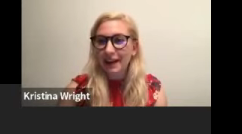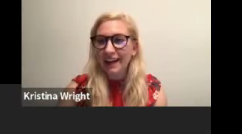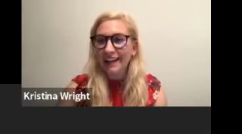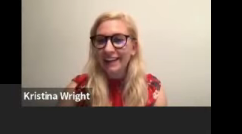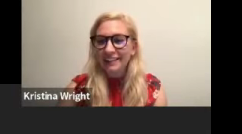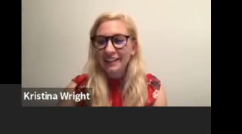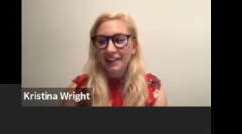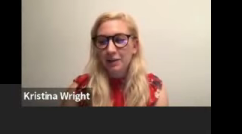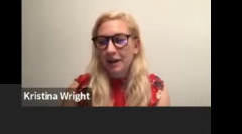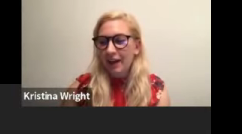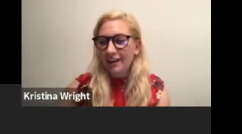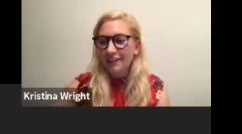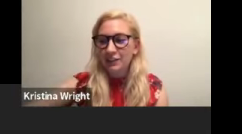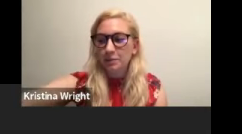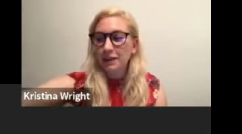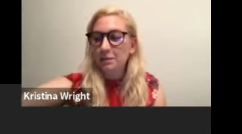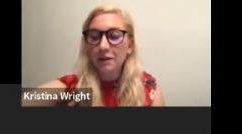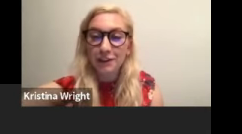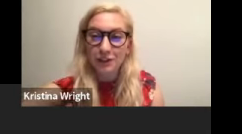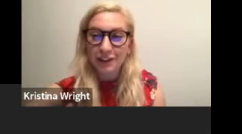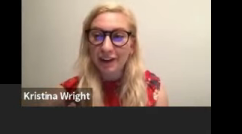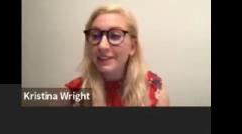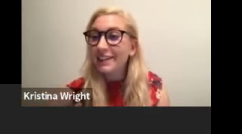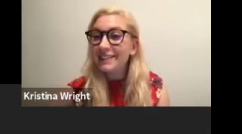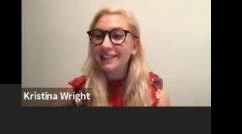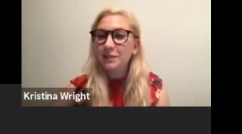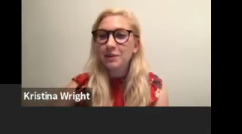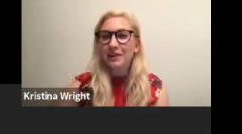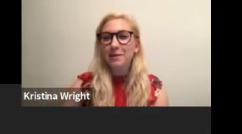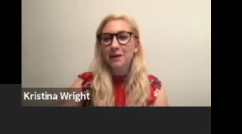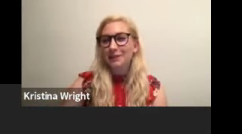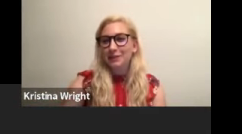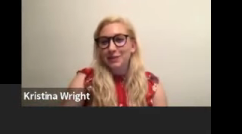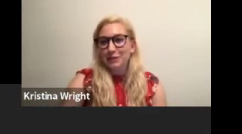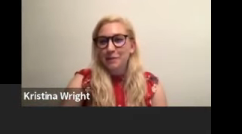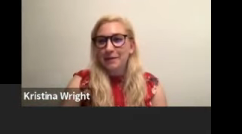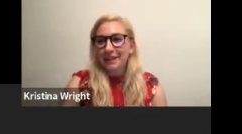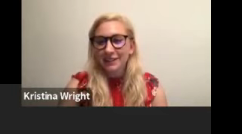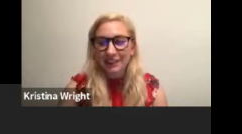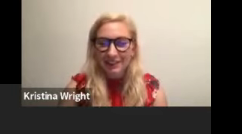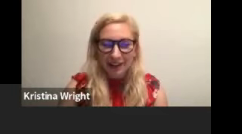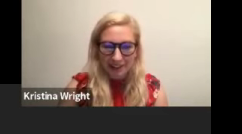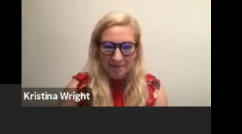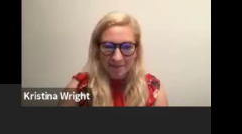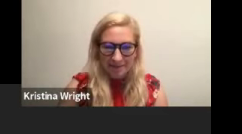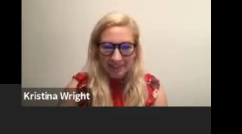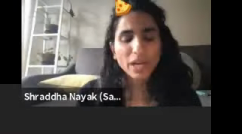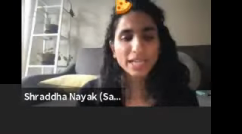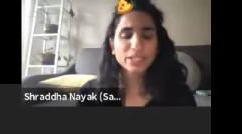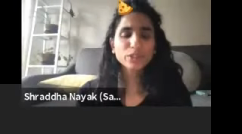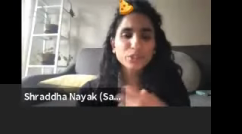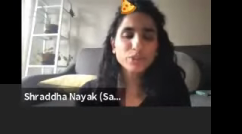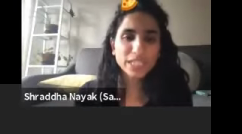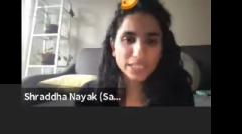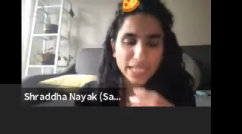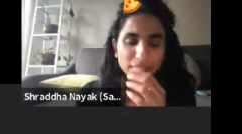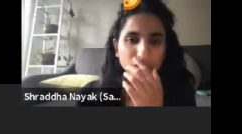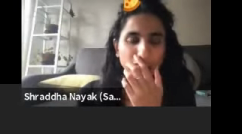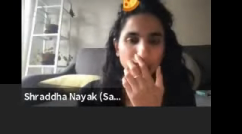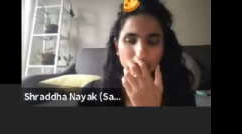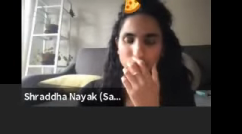easy way to think about how this could be beneficial to not only the science community, but also the general public. So that's awesome. Right. And also